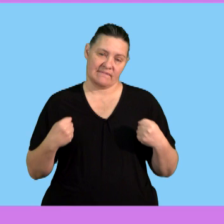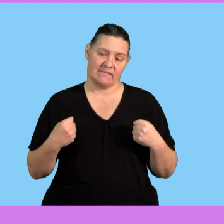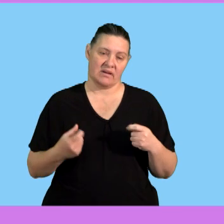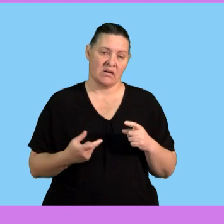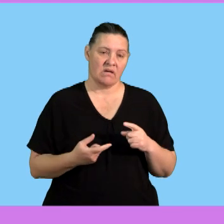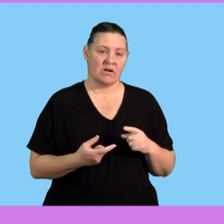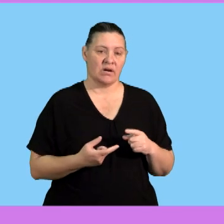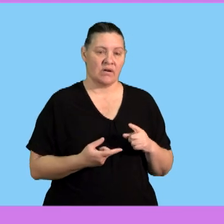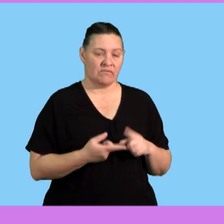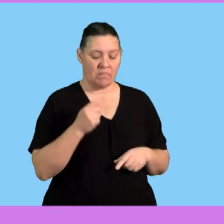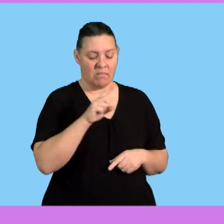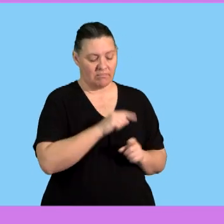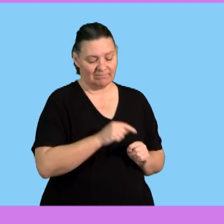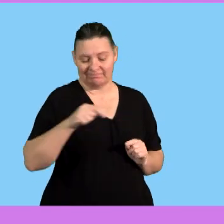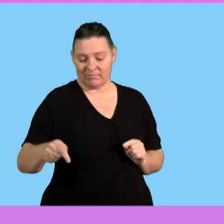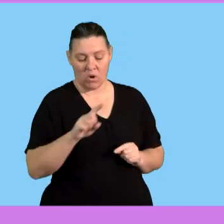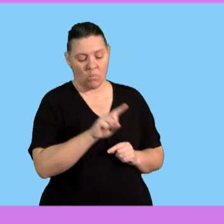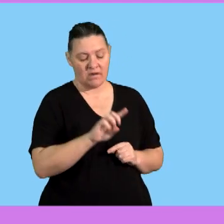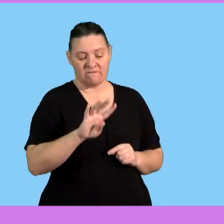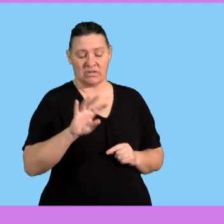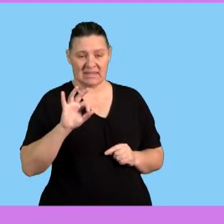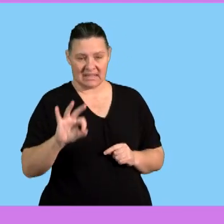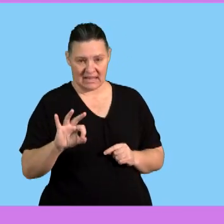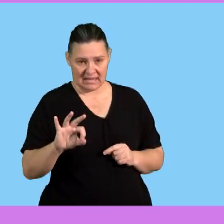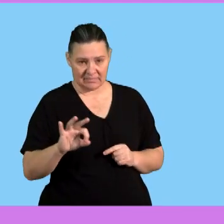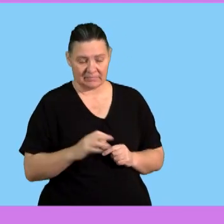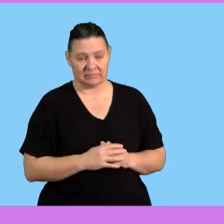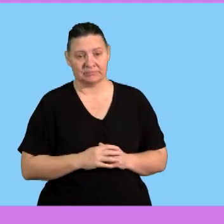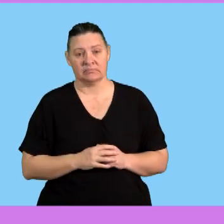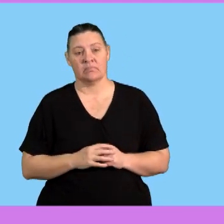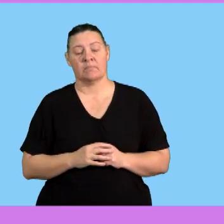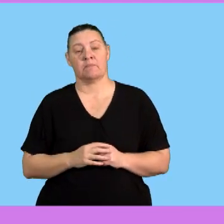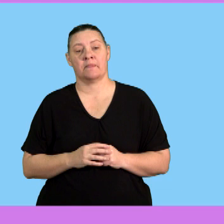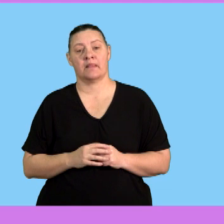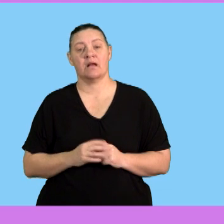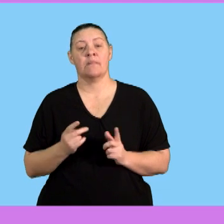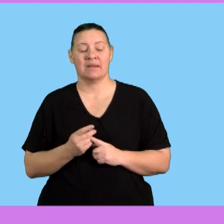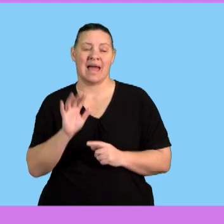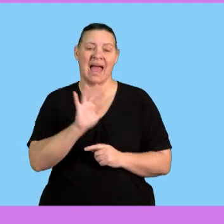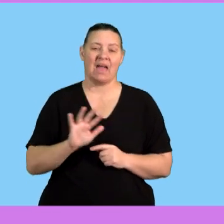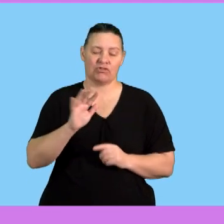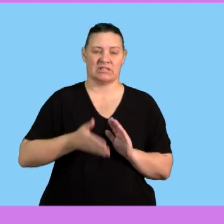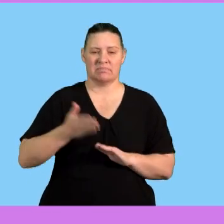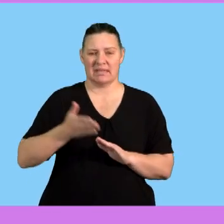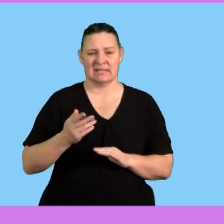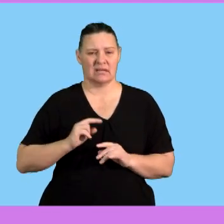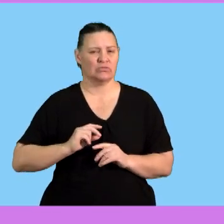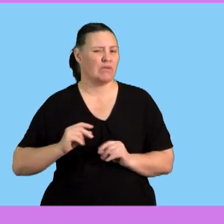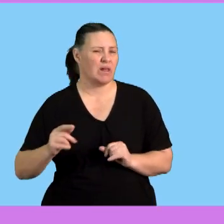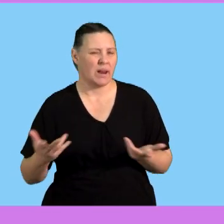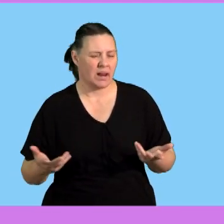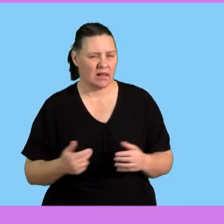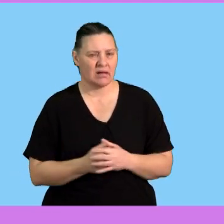of 143 kilometers between two locations, calculate the average speed travel. So now let